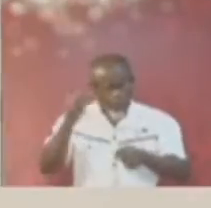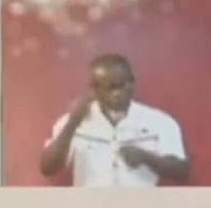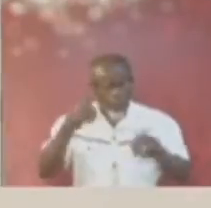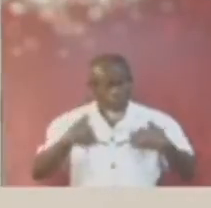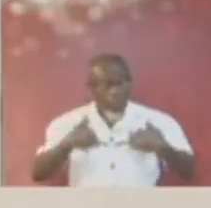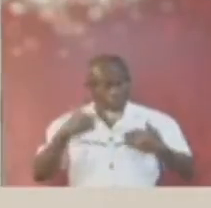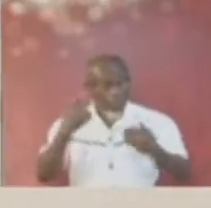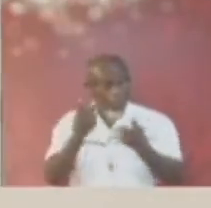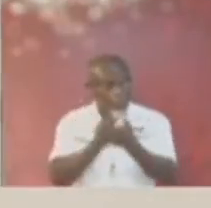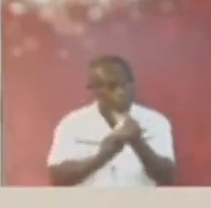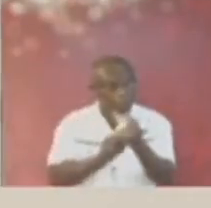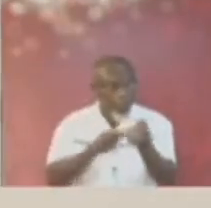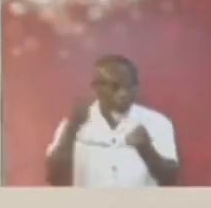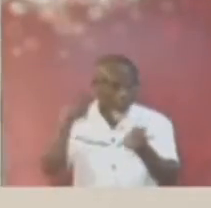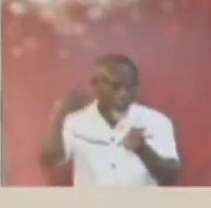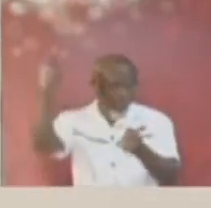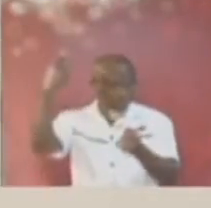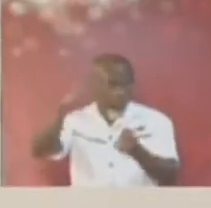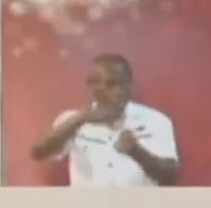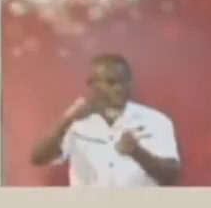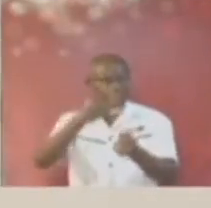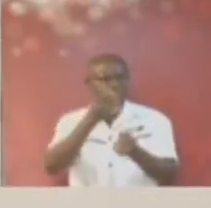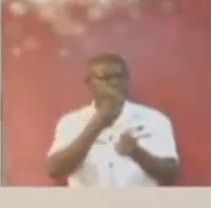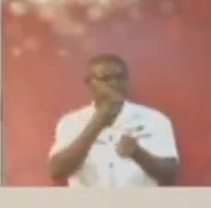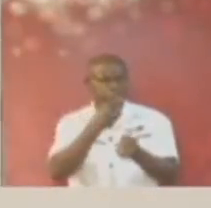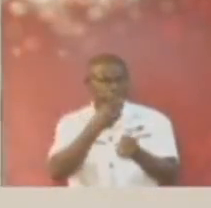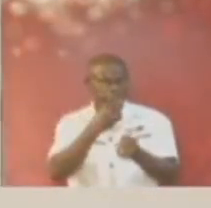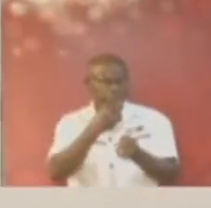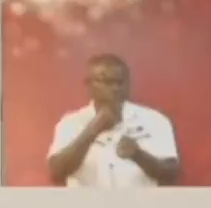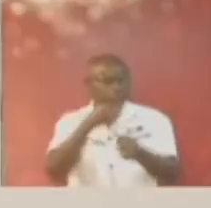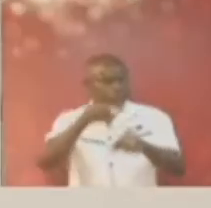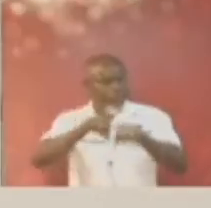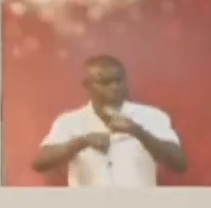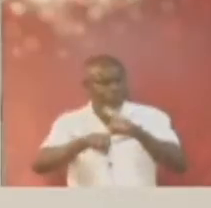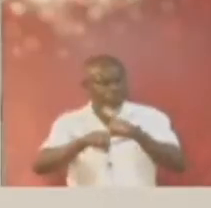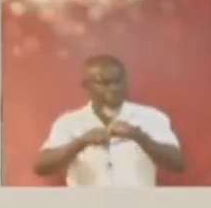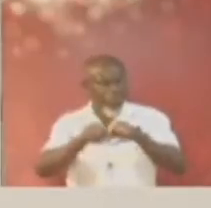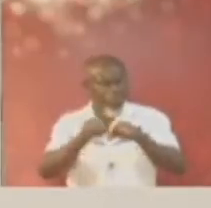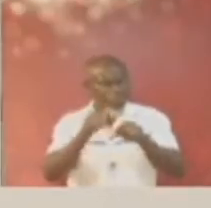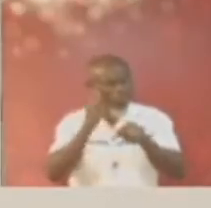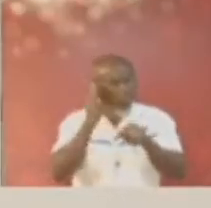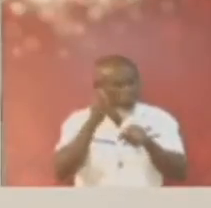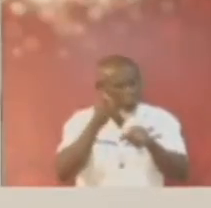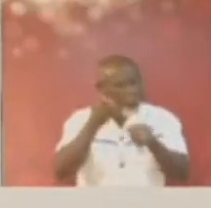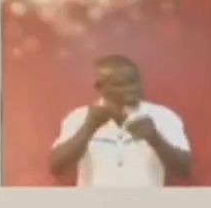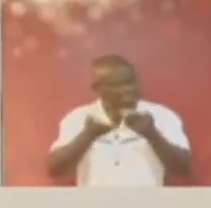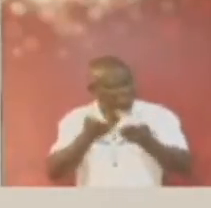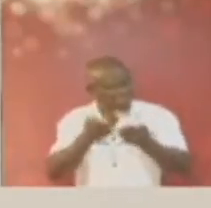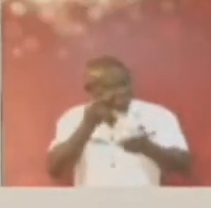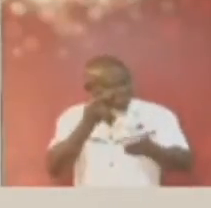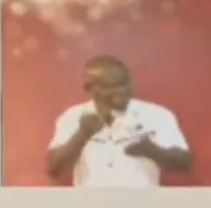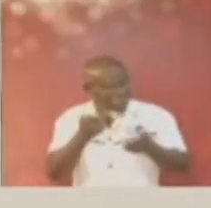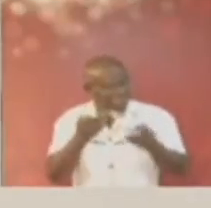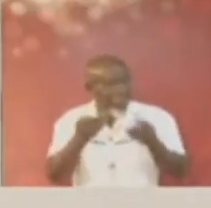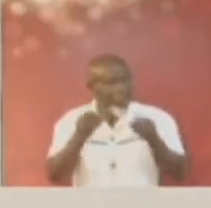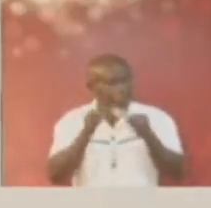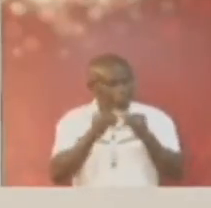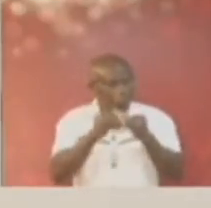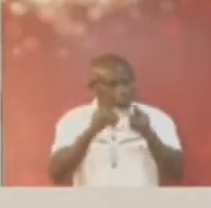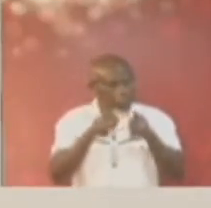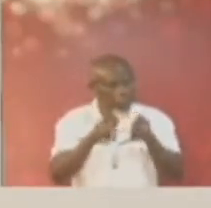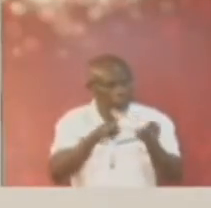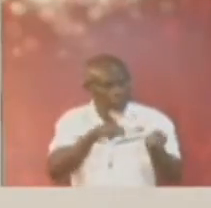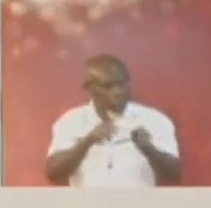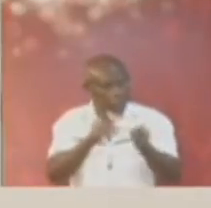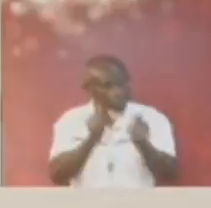almost automatically indicate that the proportion of those who have passed on with COVID-19 and